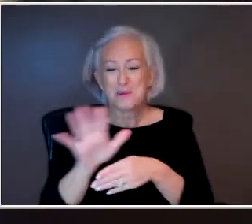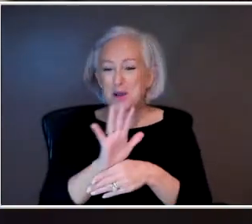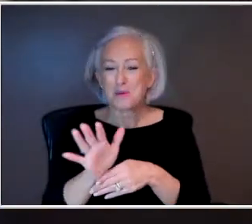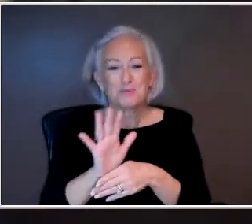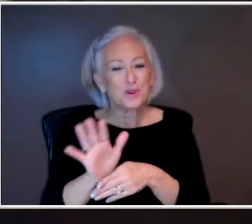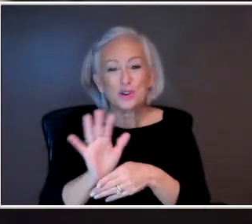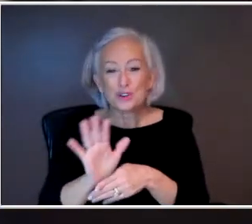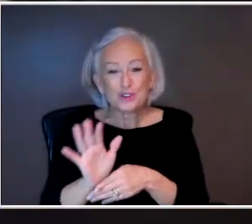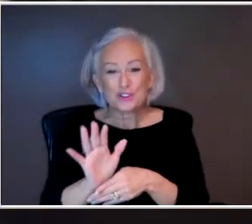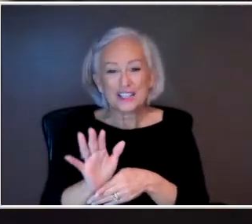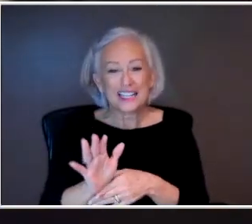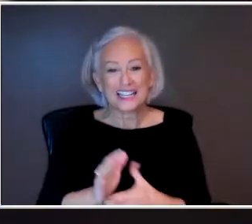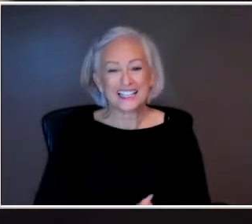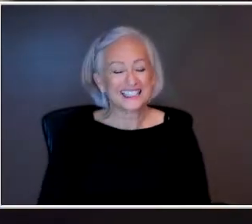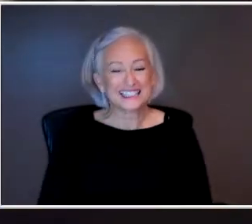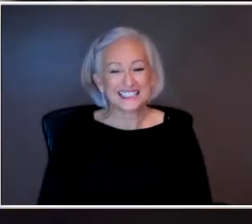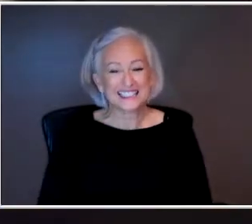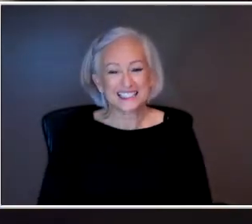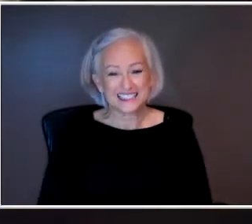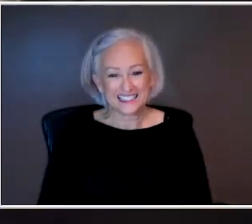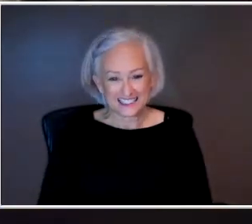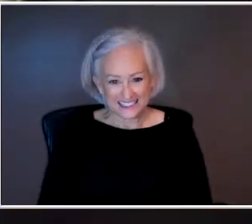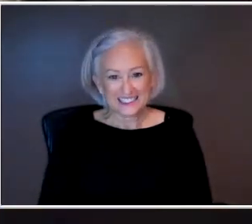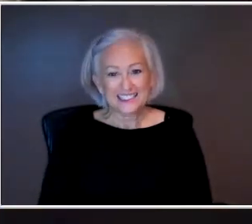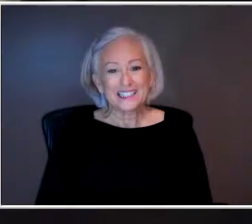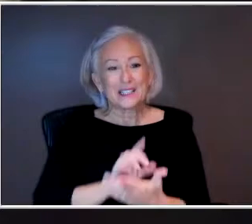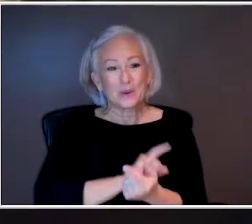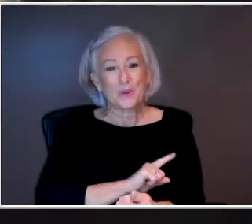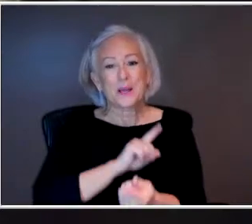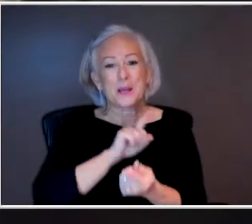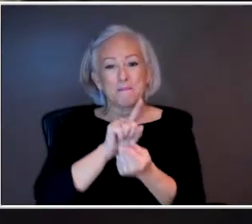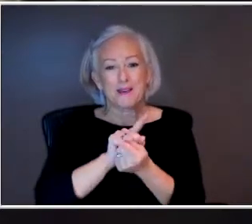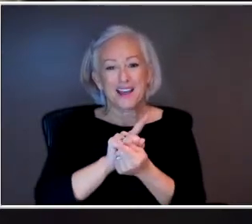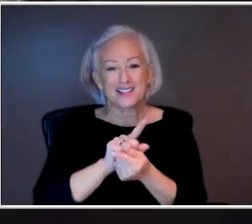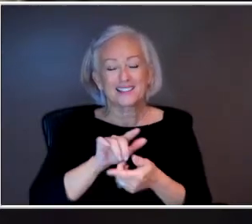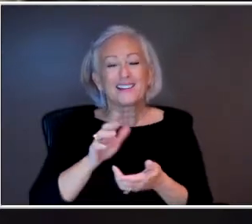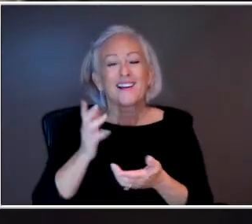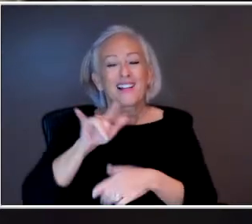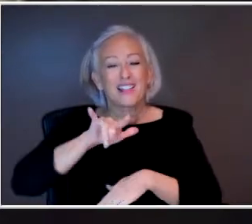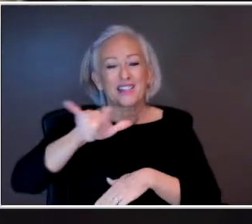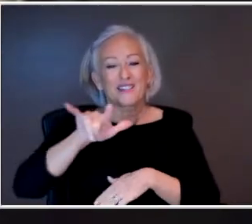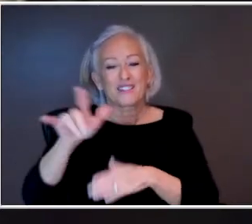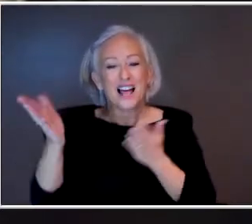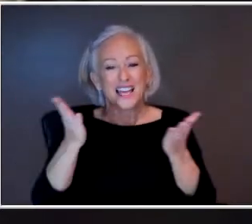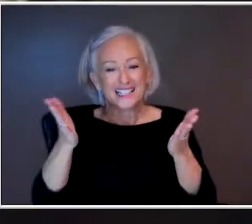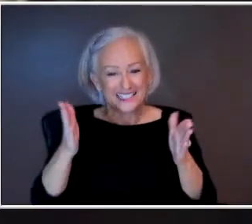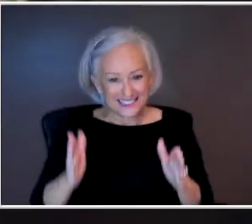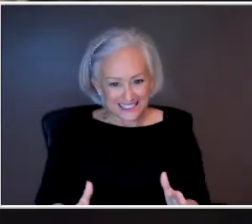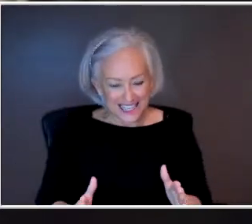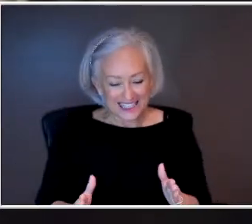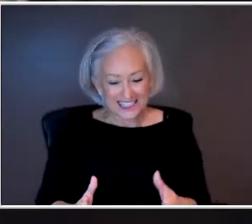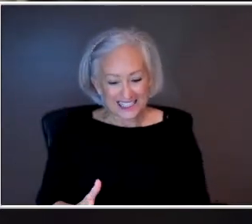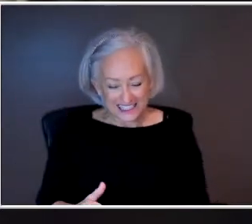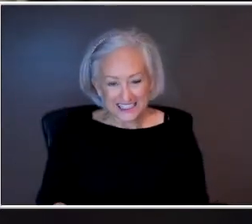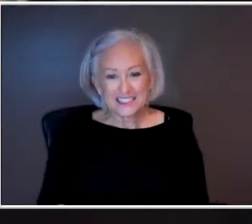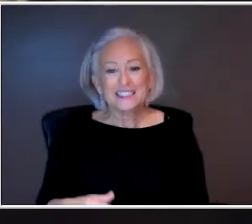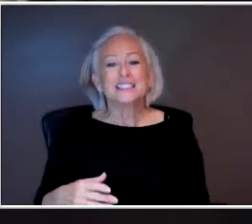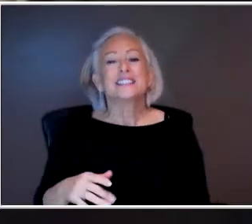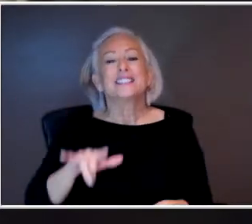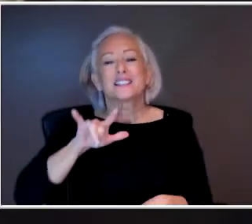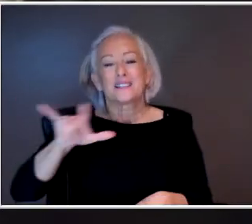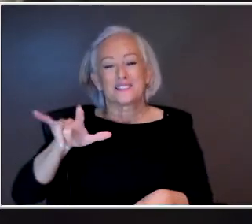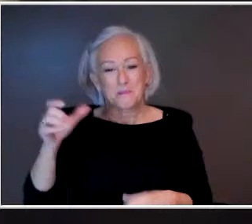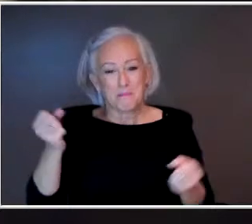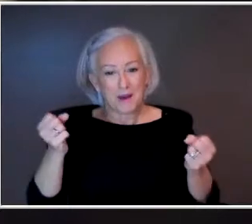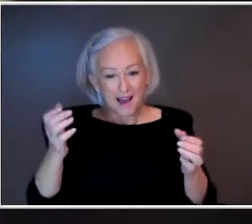mean, we met the flight attendant because she was amazing, and the captain of the plane who also reached out to us. And